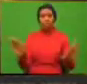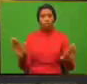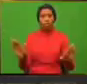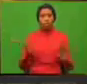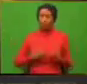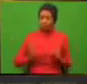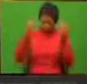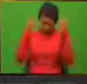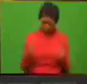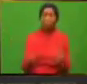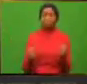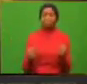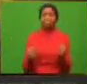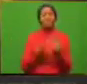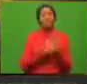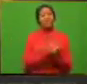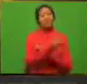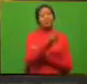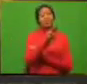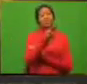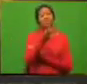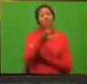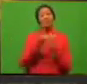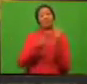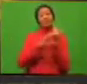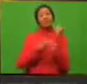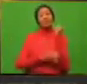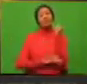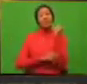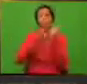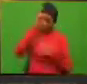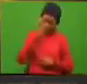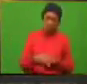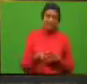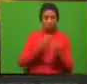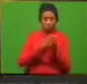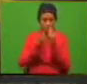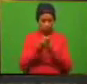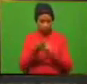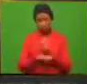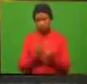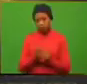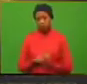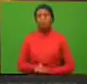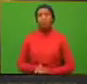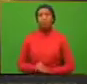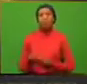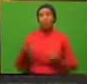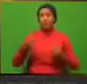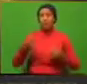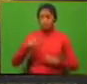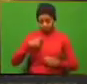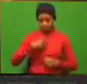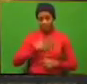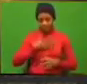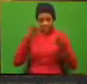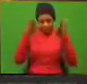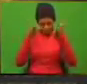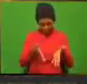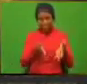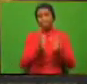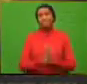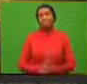remain firm. Section 25 of the Constitution must be amended. It is our considered view.